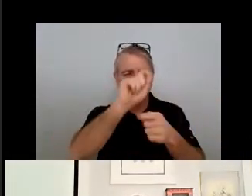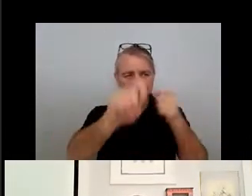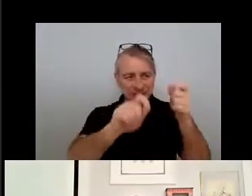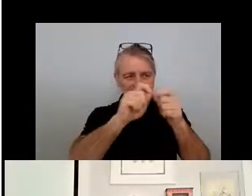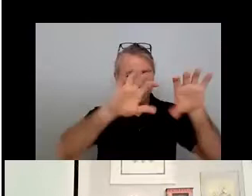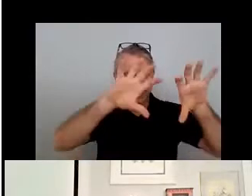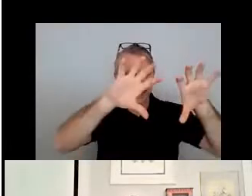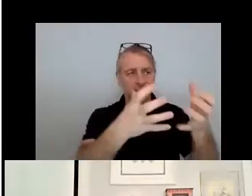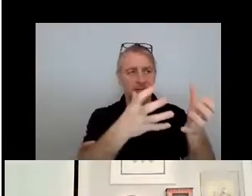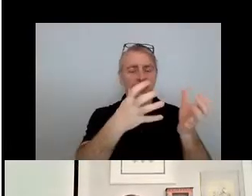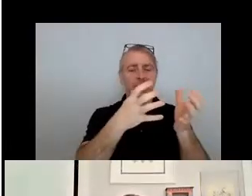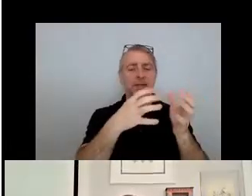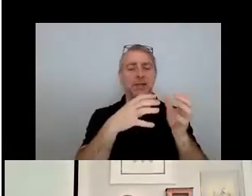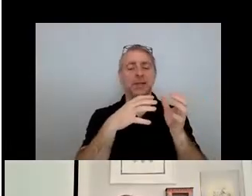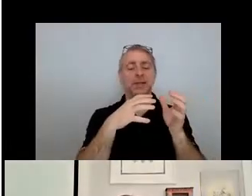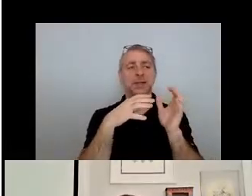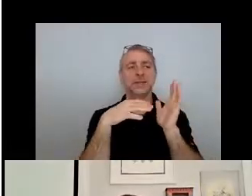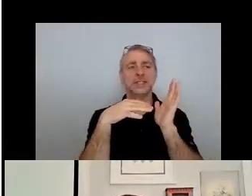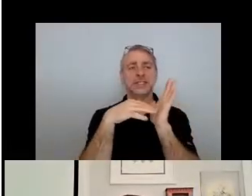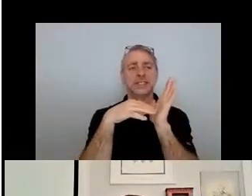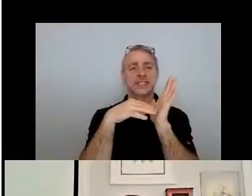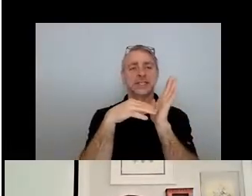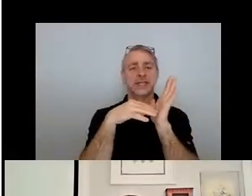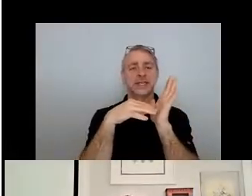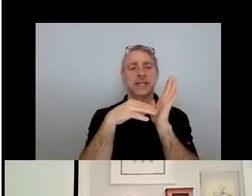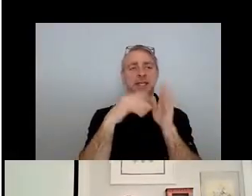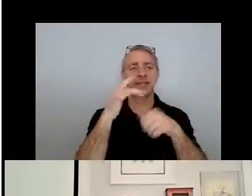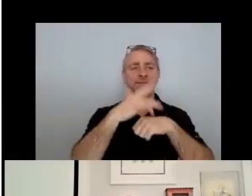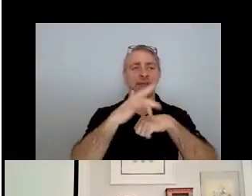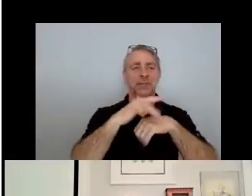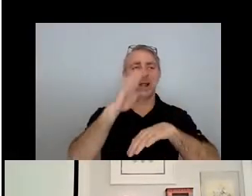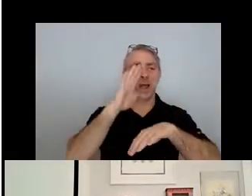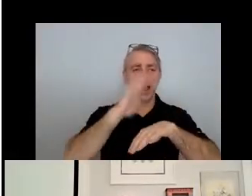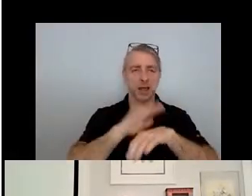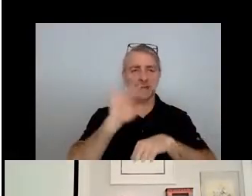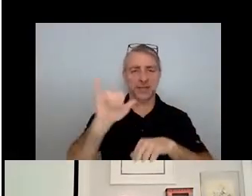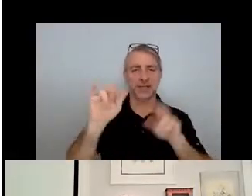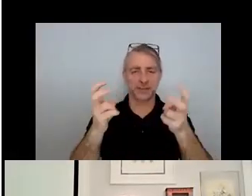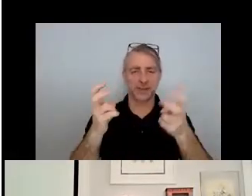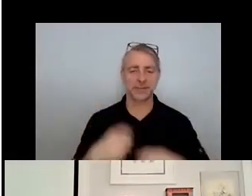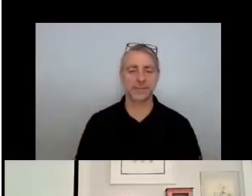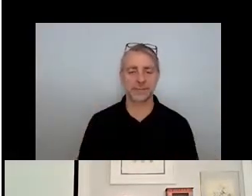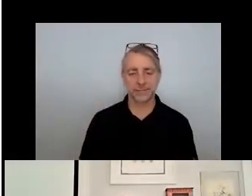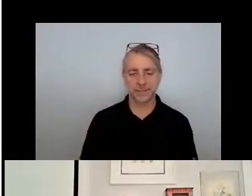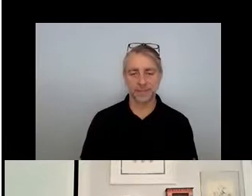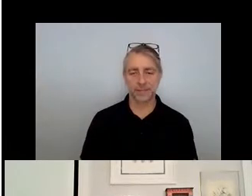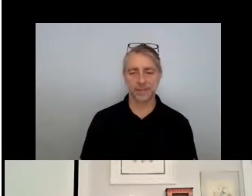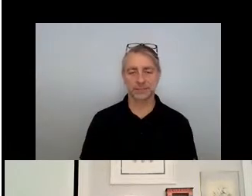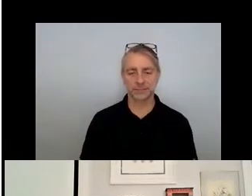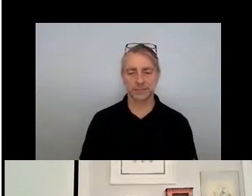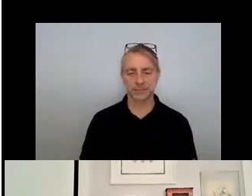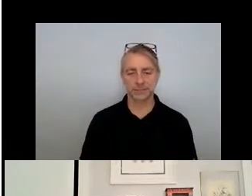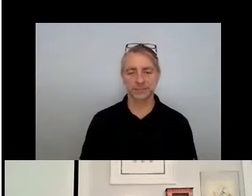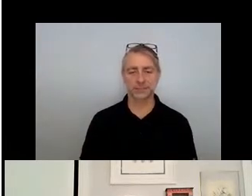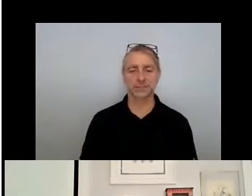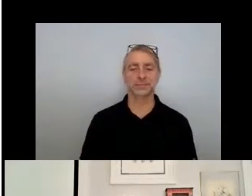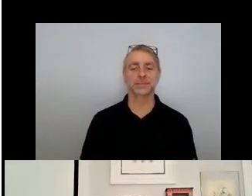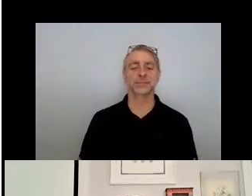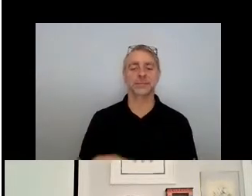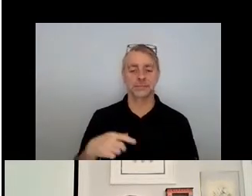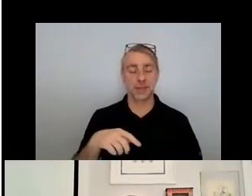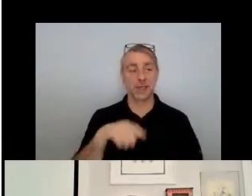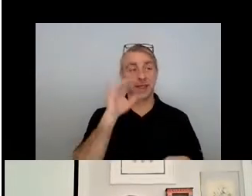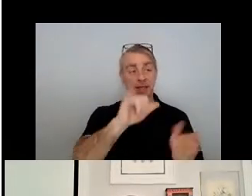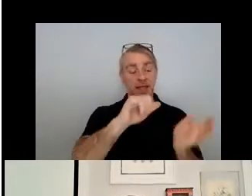a, for a set of studies on a given topic. And it's a systematic and replicable search for a set of studies